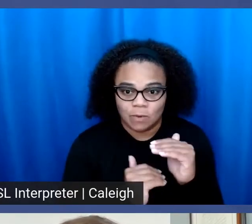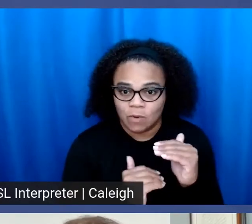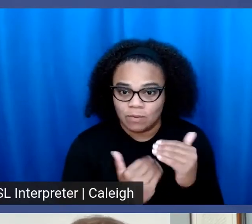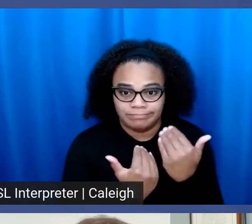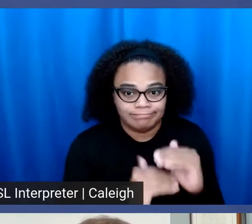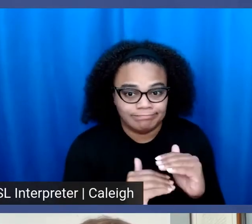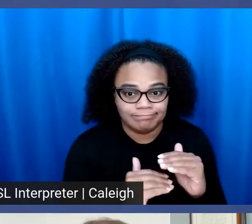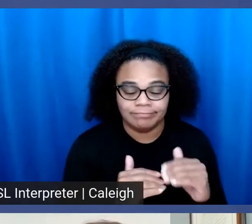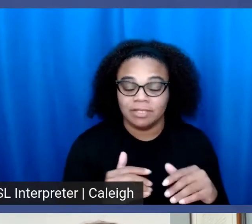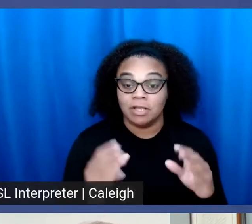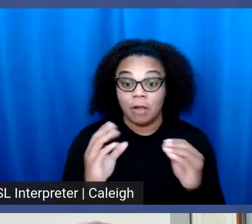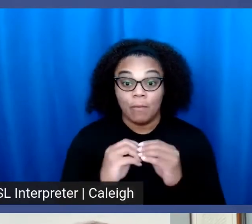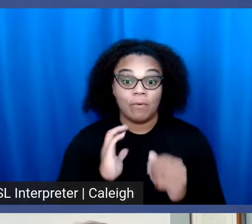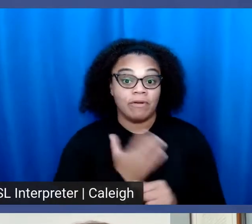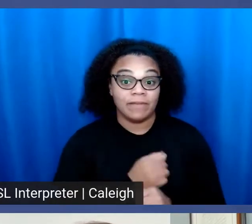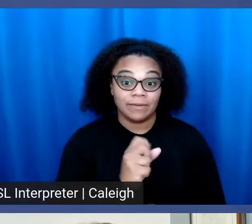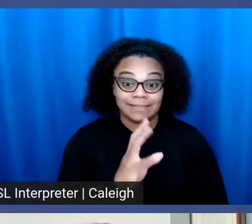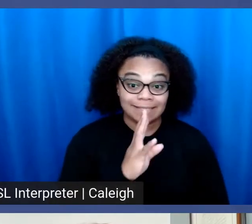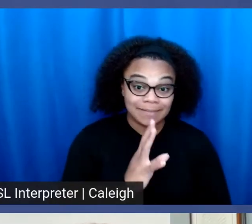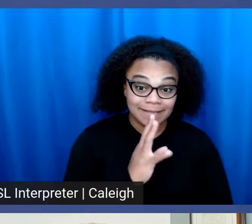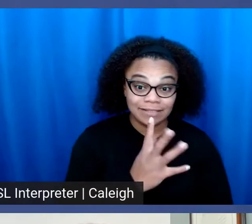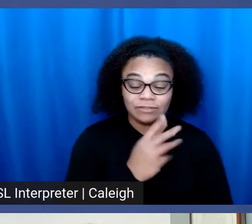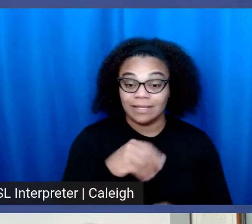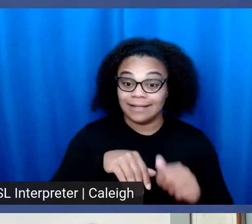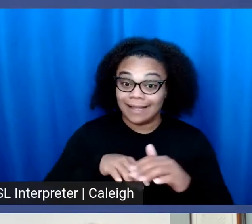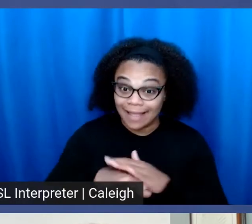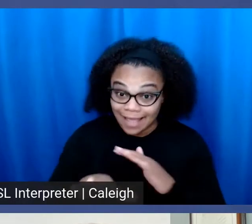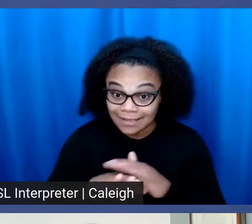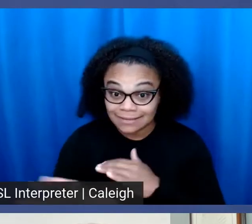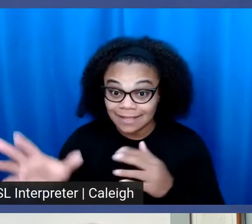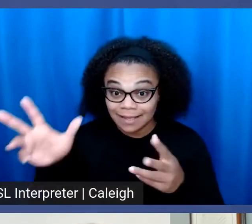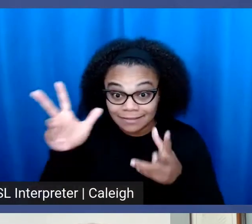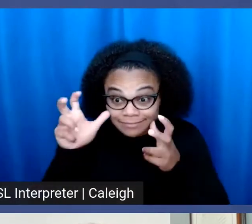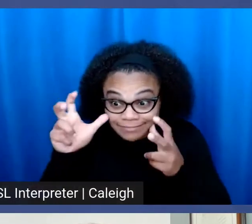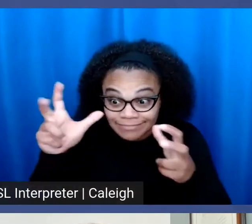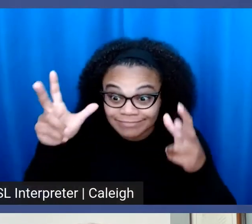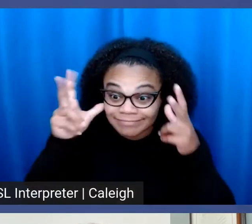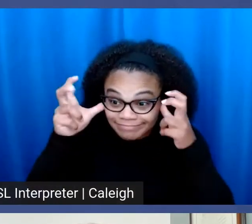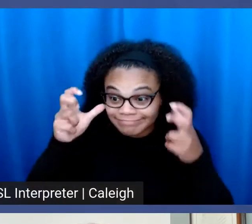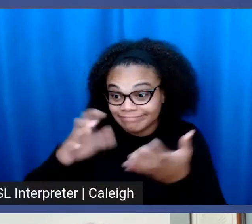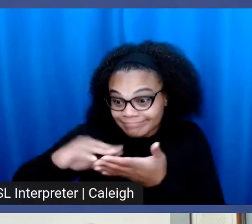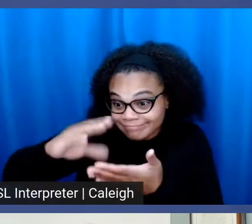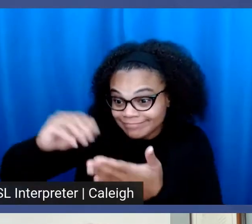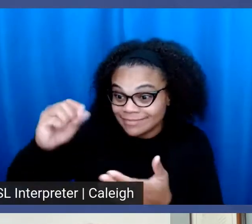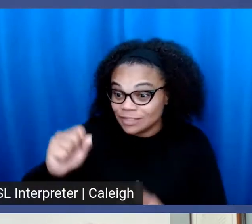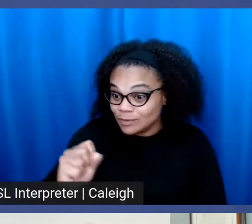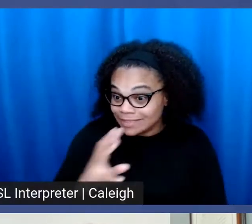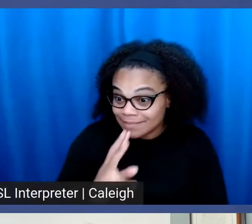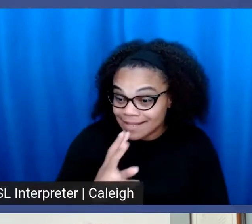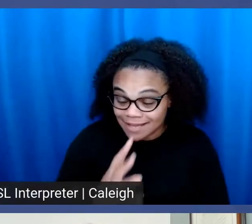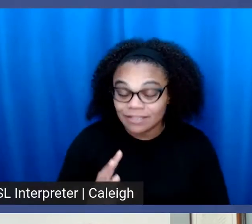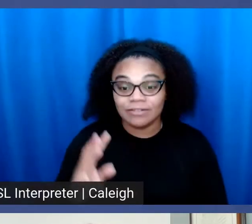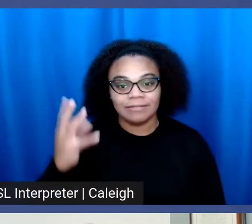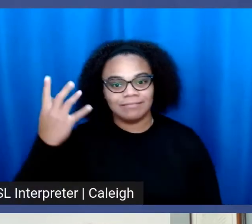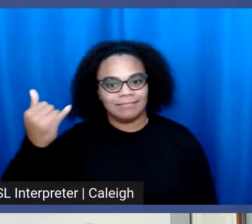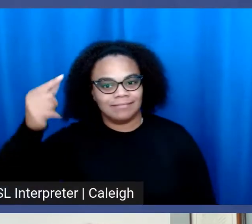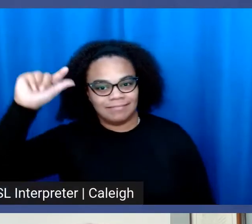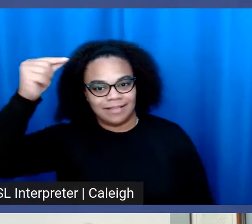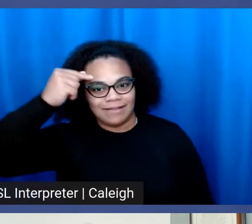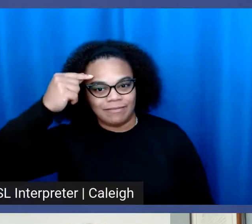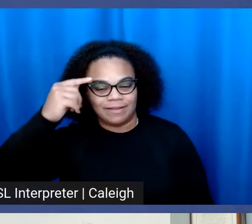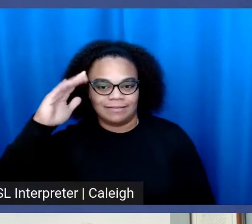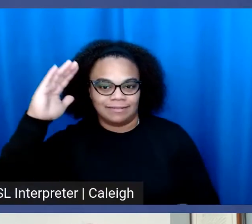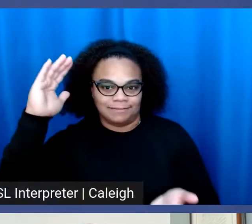and access to speech is being restricted by the government.